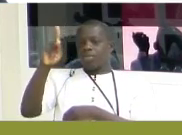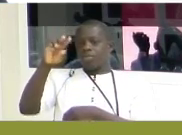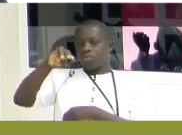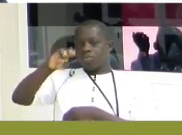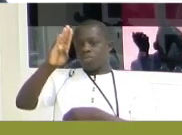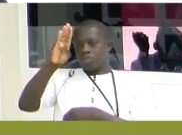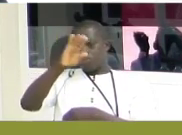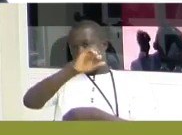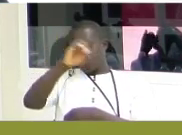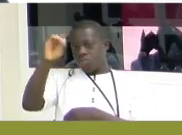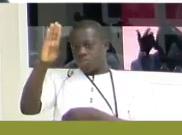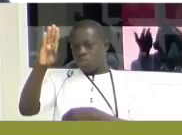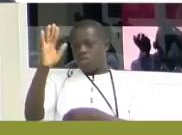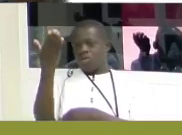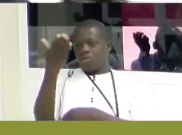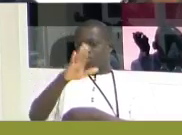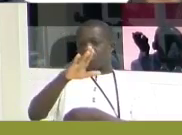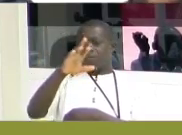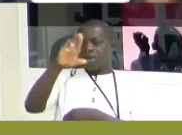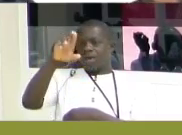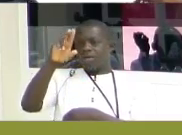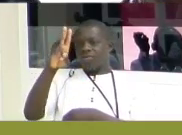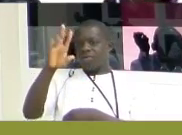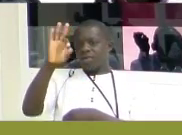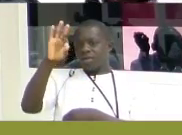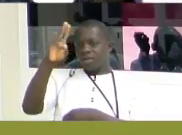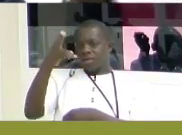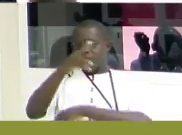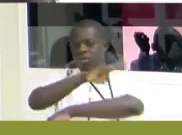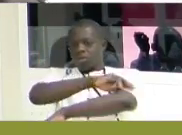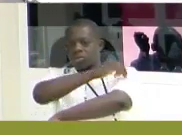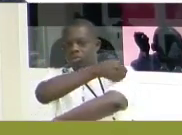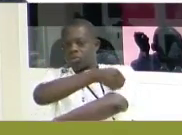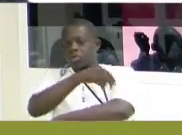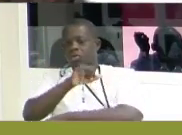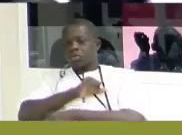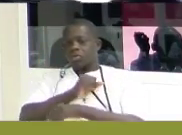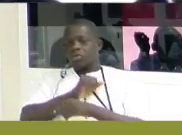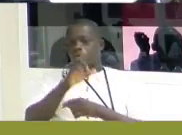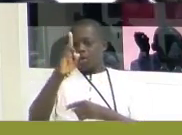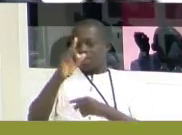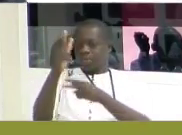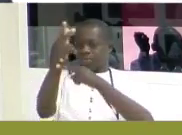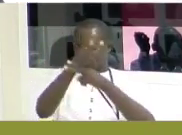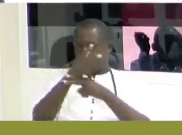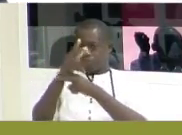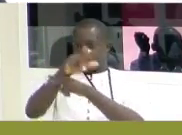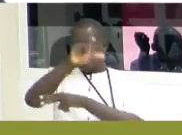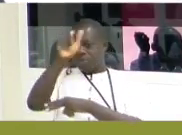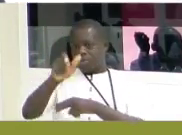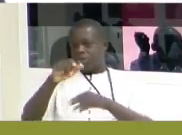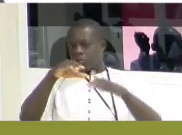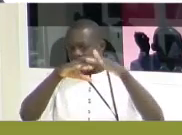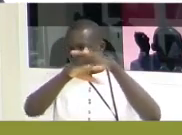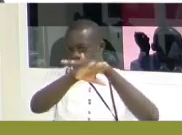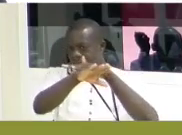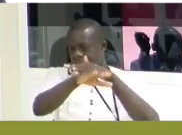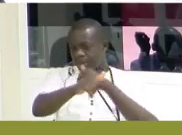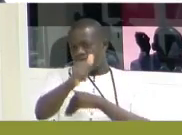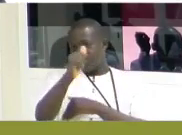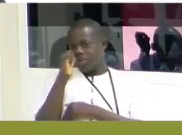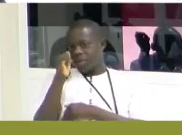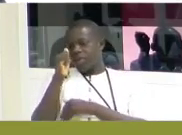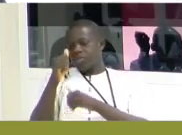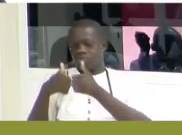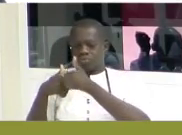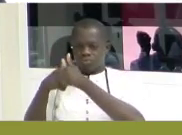here. Then they went inside. Sorry, one of the guards went inside and came back, escorted